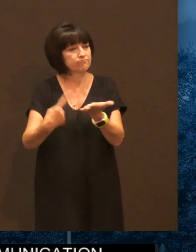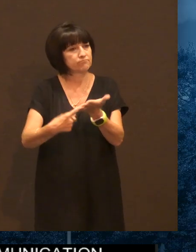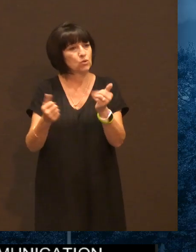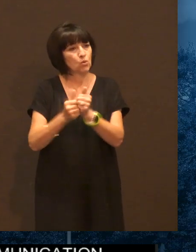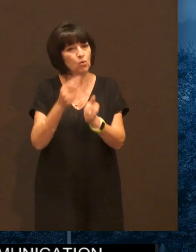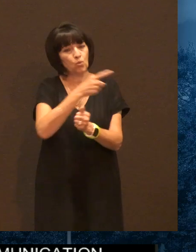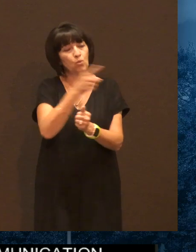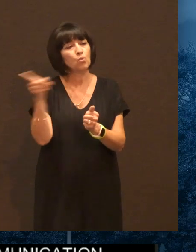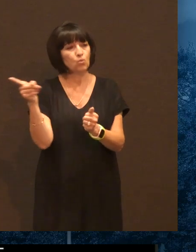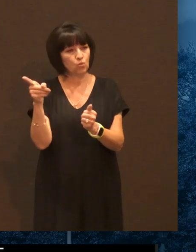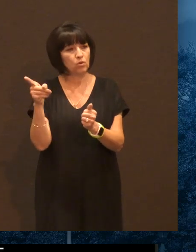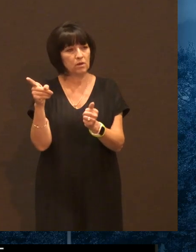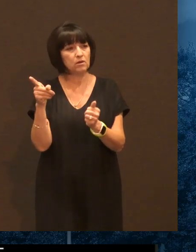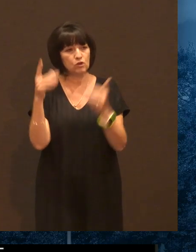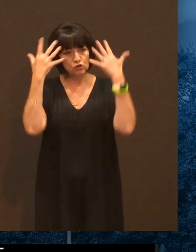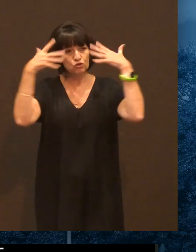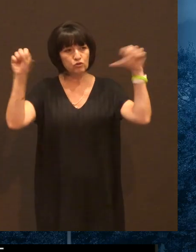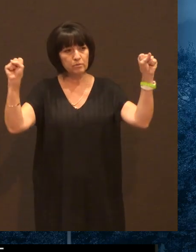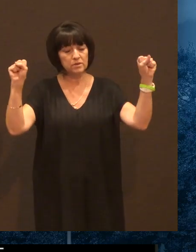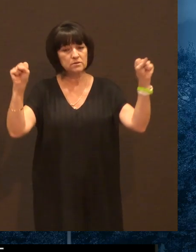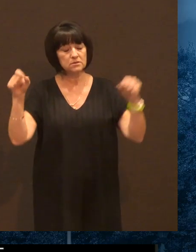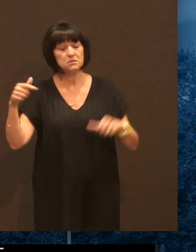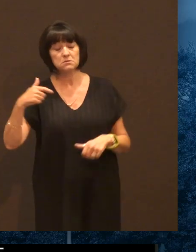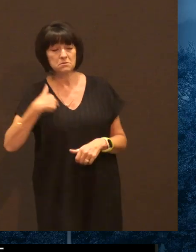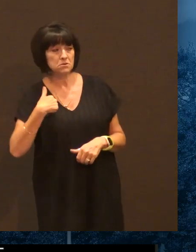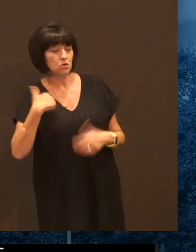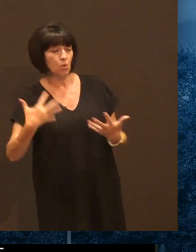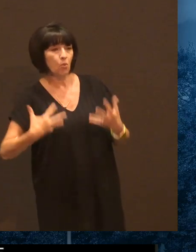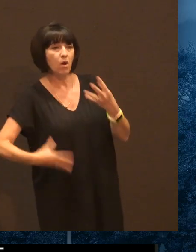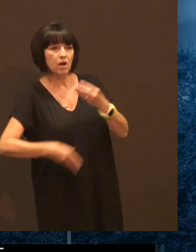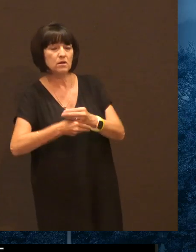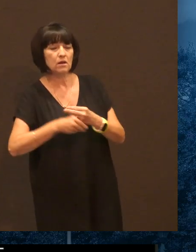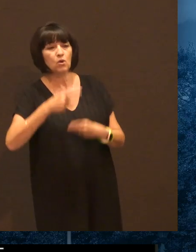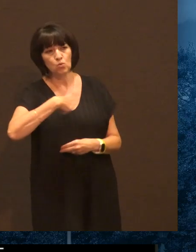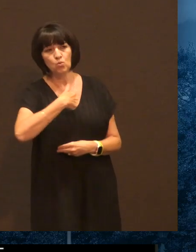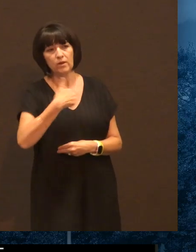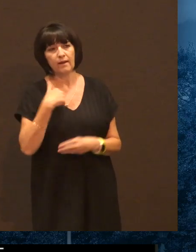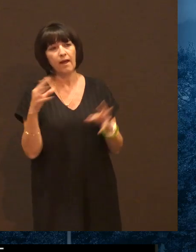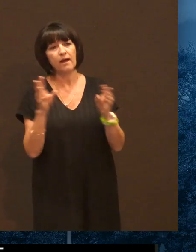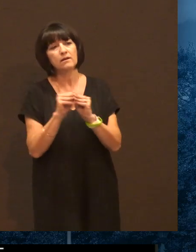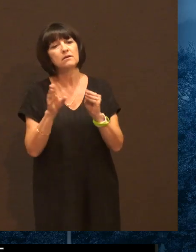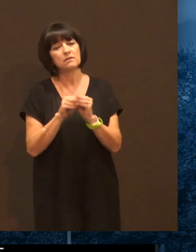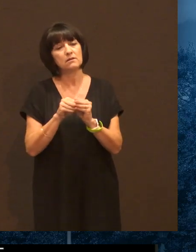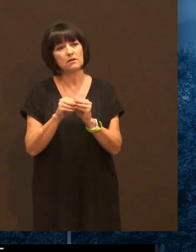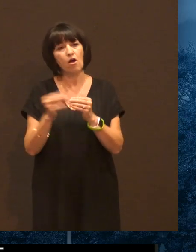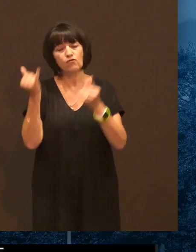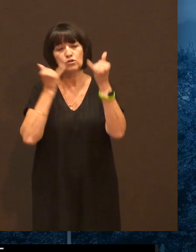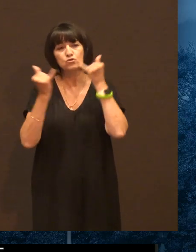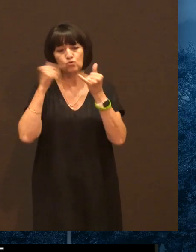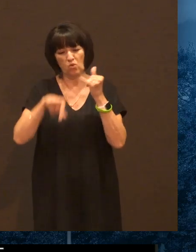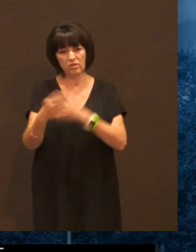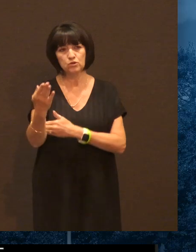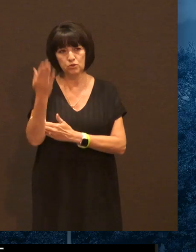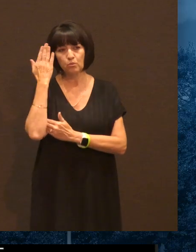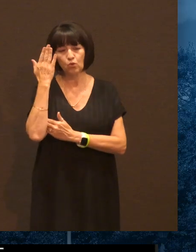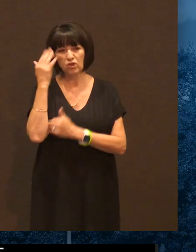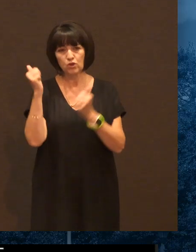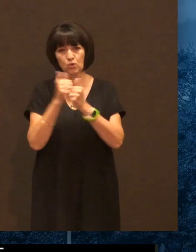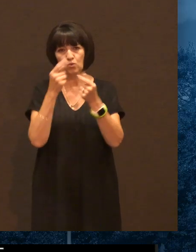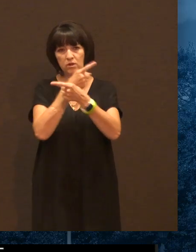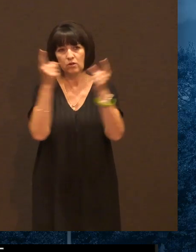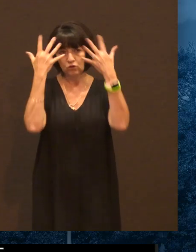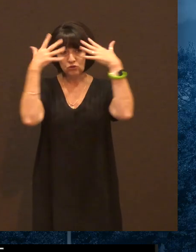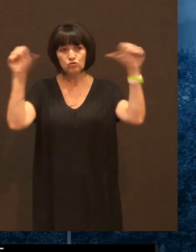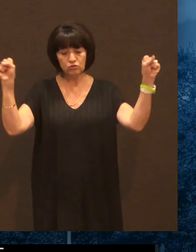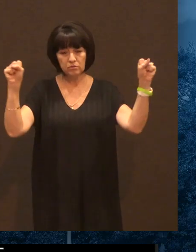crisis began. And if I may, we had a conference call with the superintendents this morning, and what I heard from